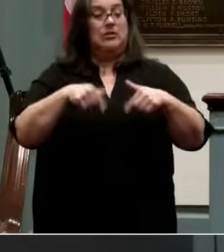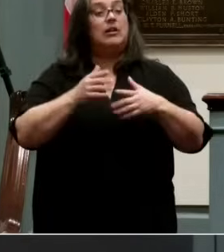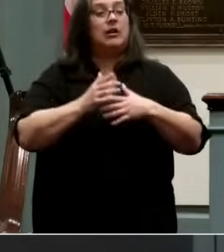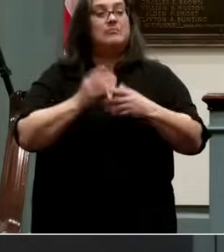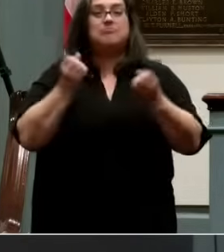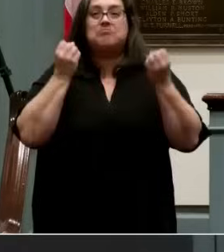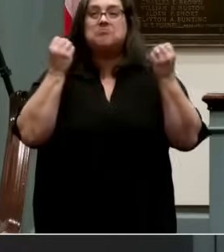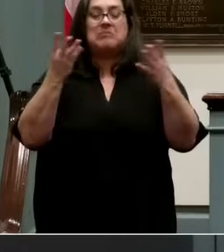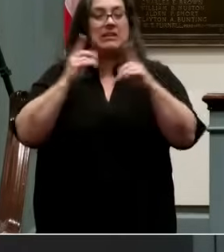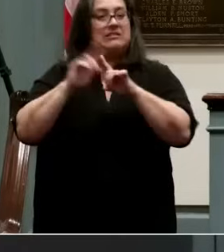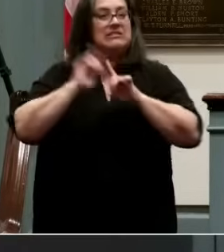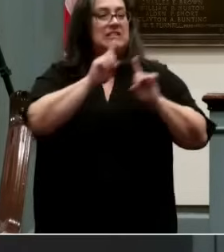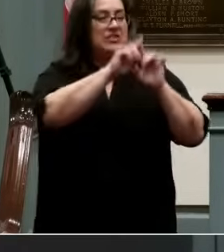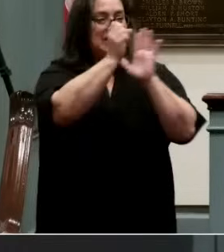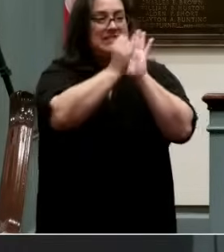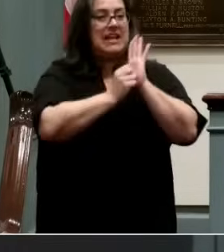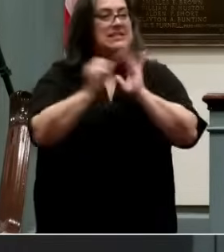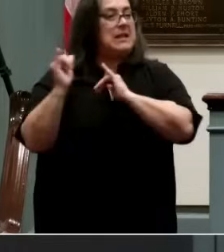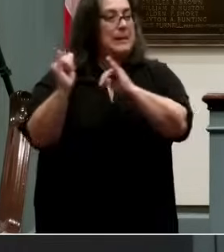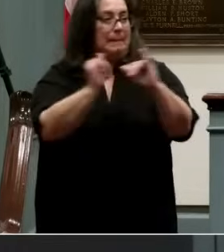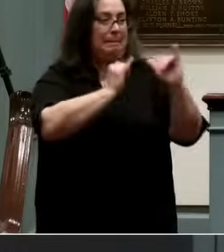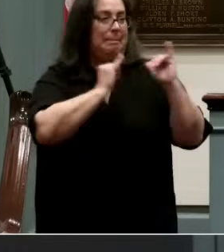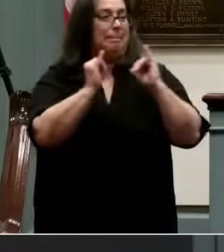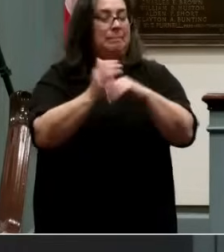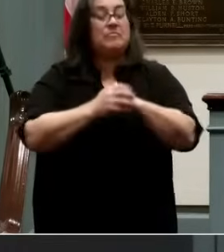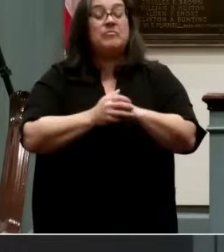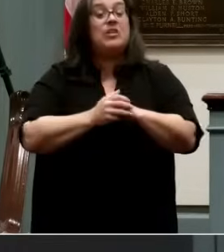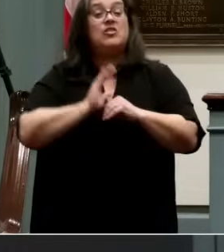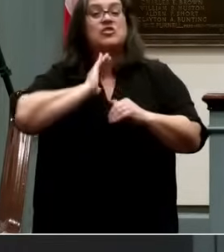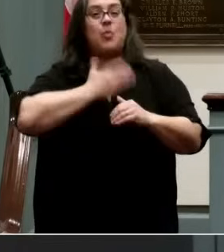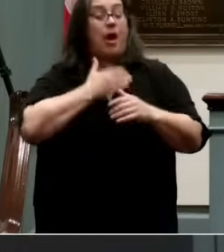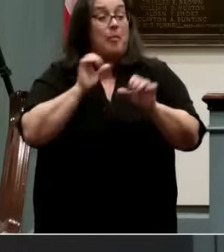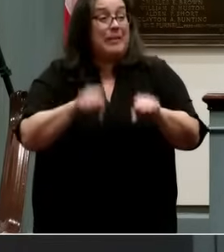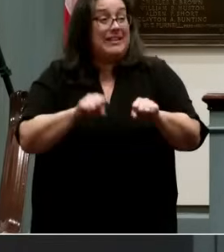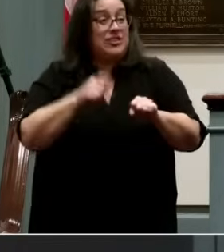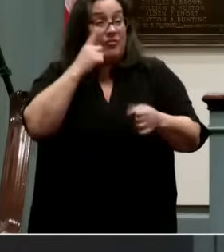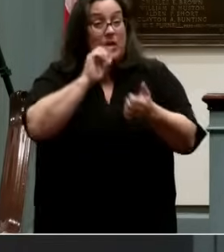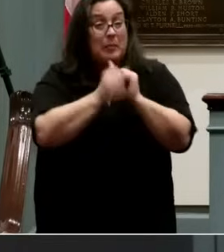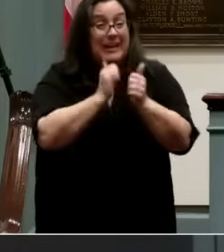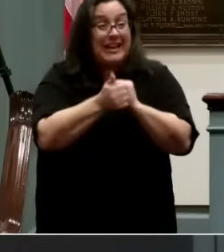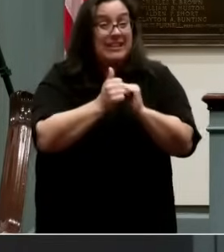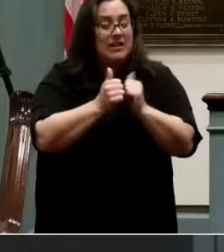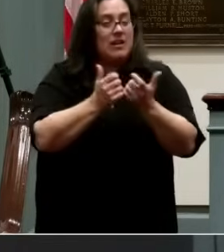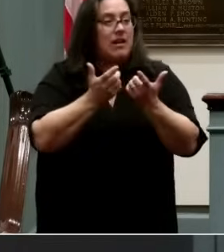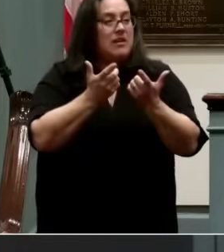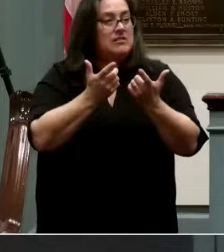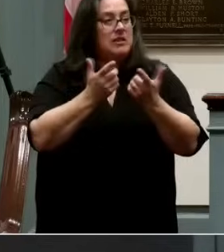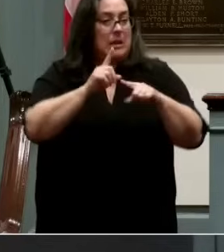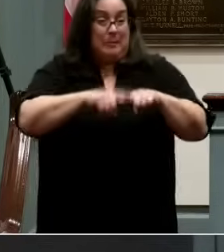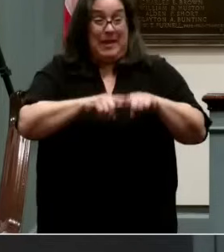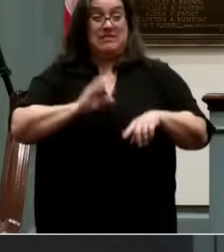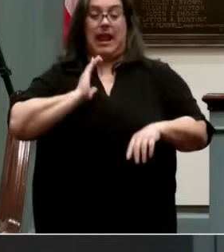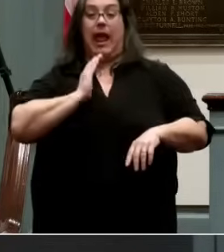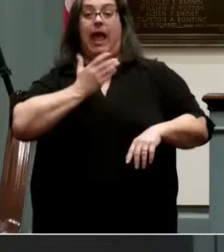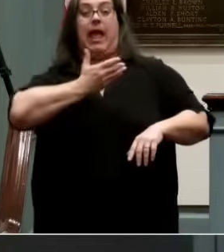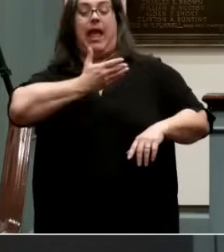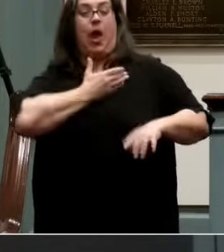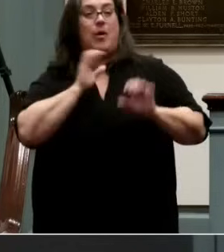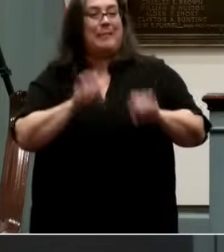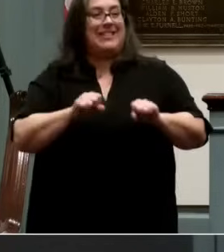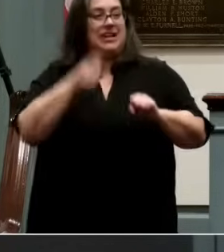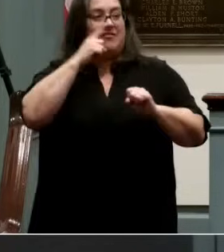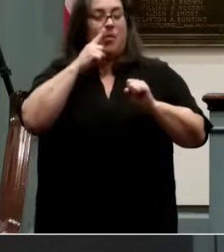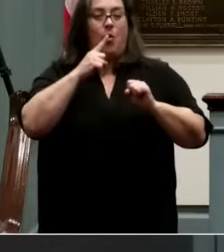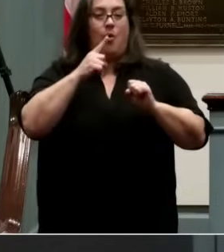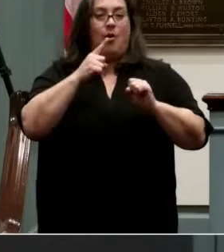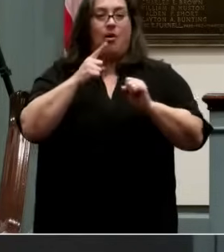our ability to compete will depend on our success building and attracting a highly skilled workforce. And so